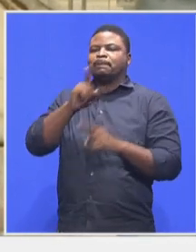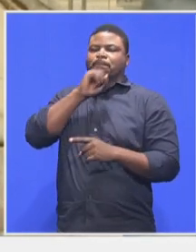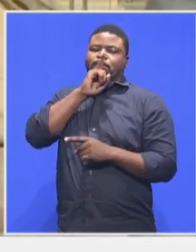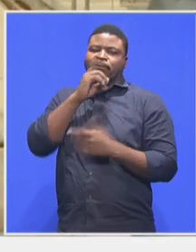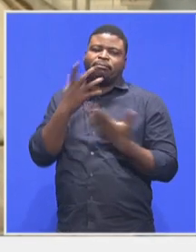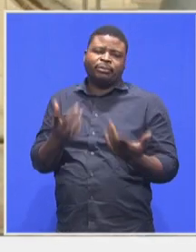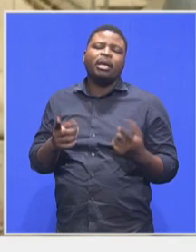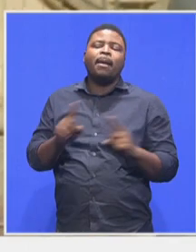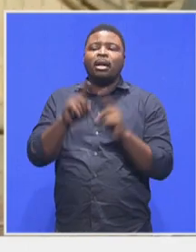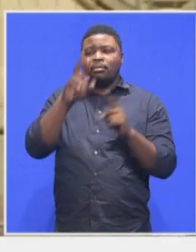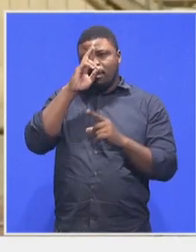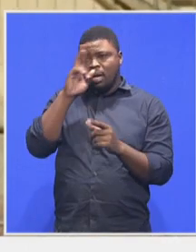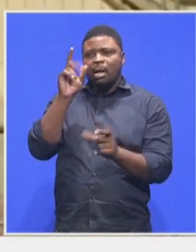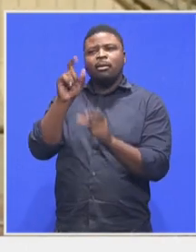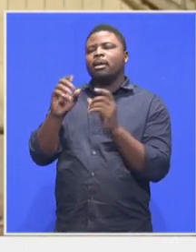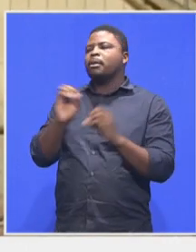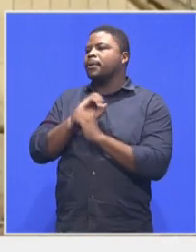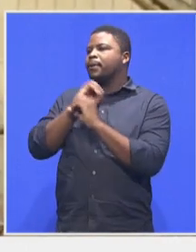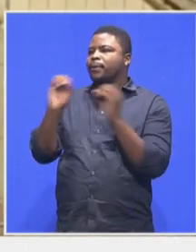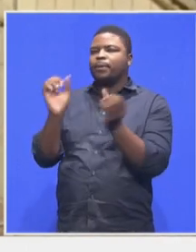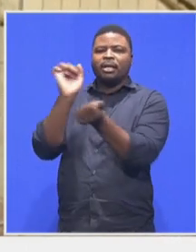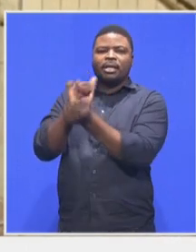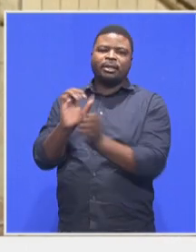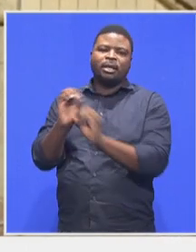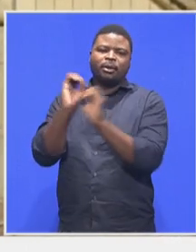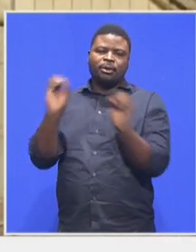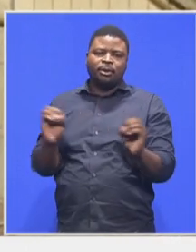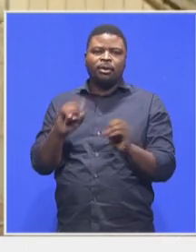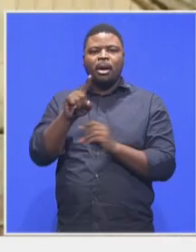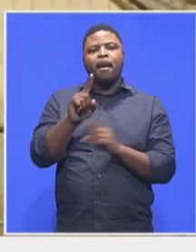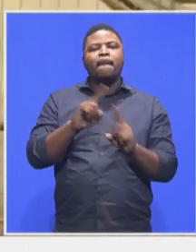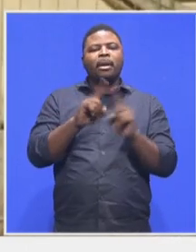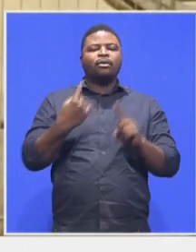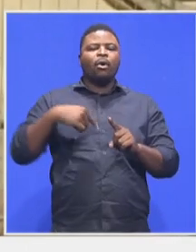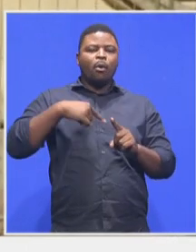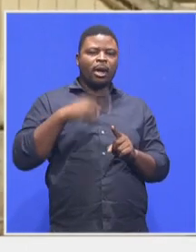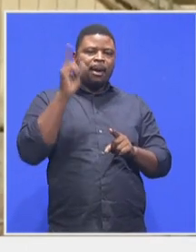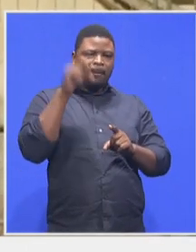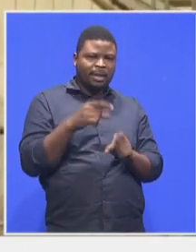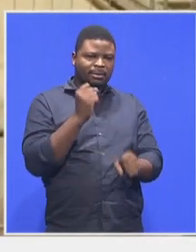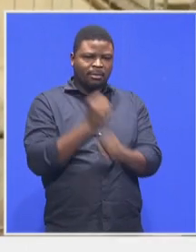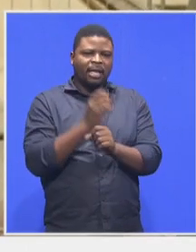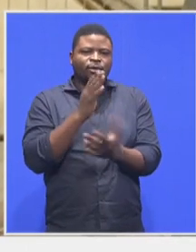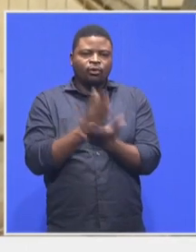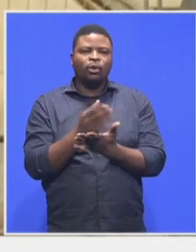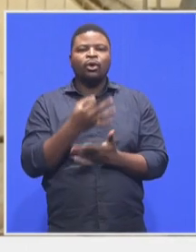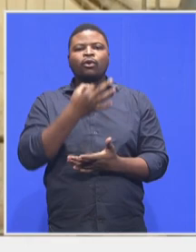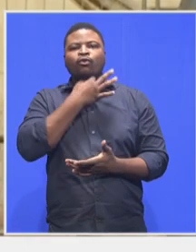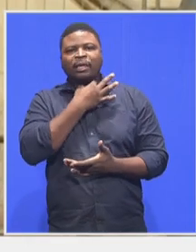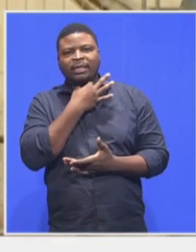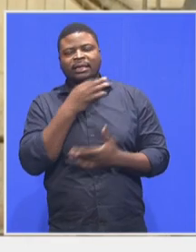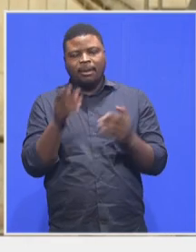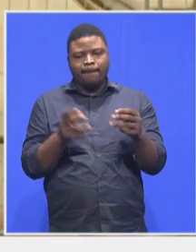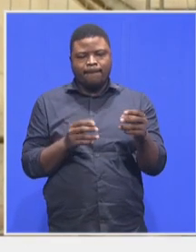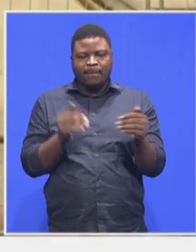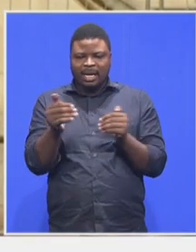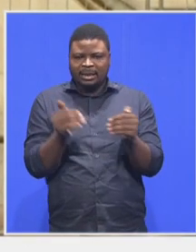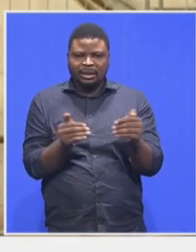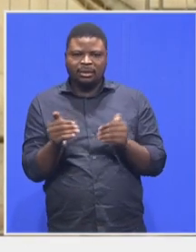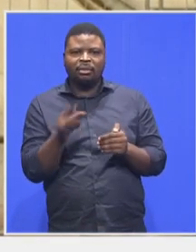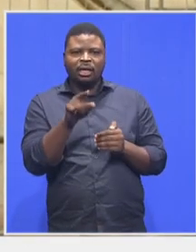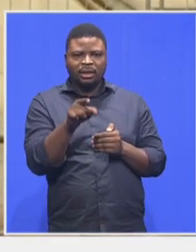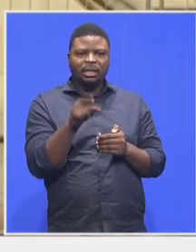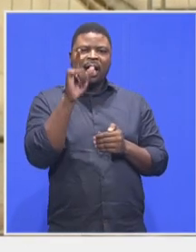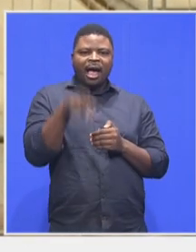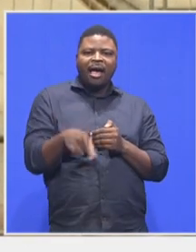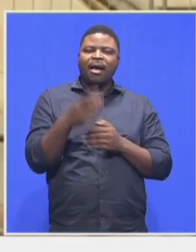out. But I think we should make sure that in terms of risk management, there are systems which are put in place to make sure